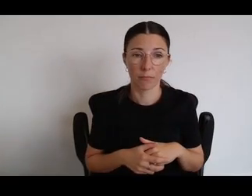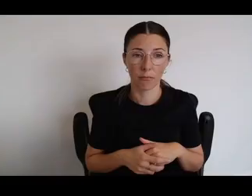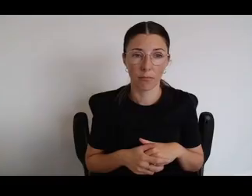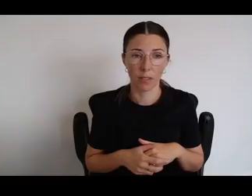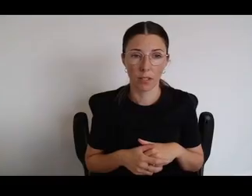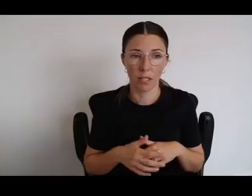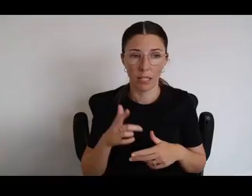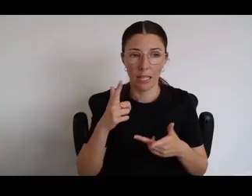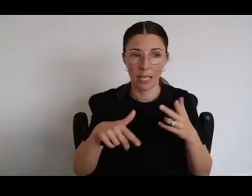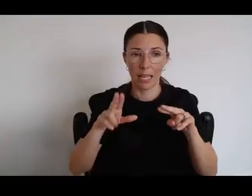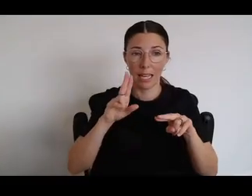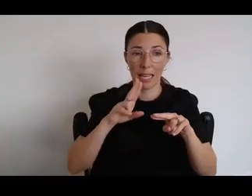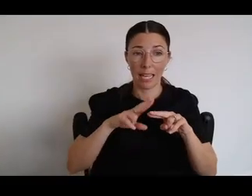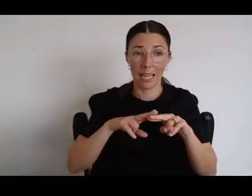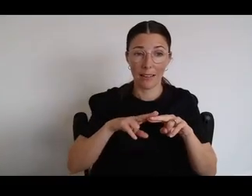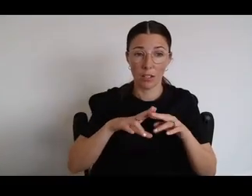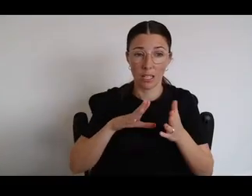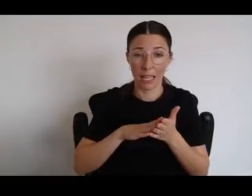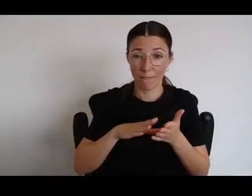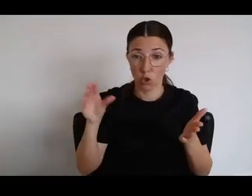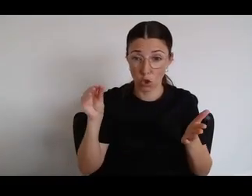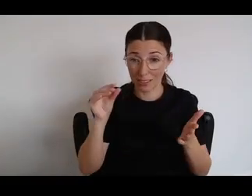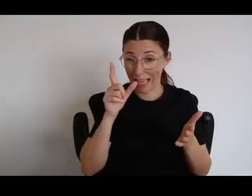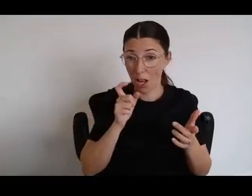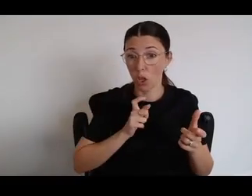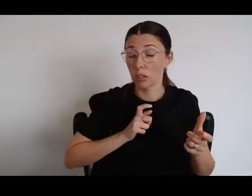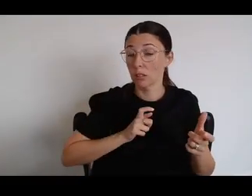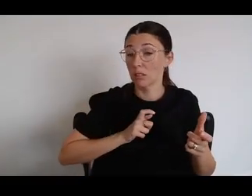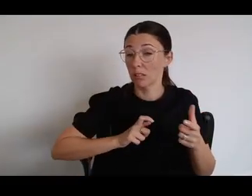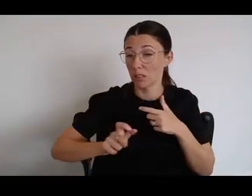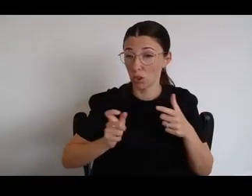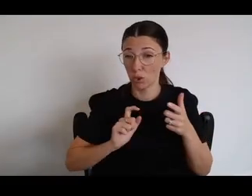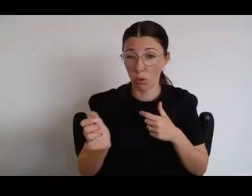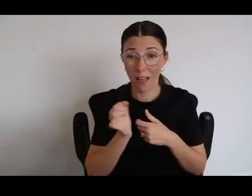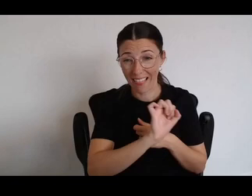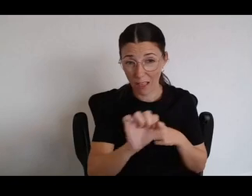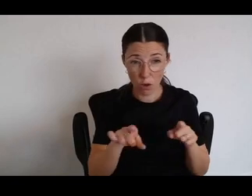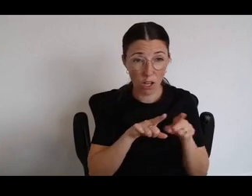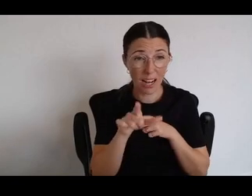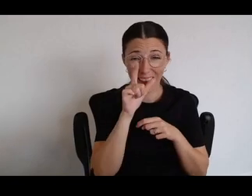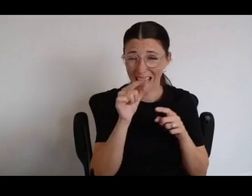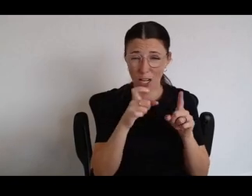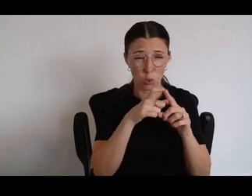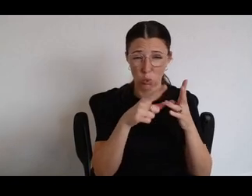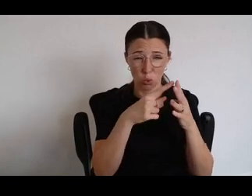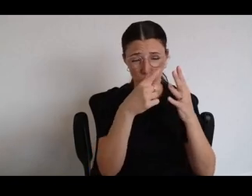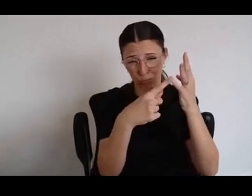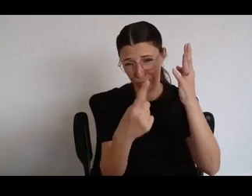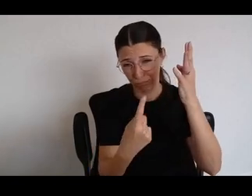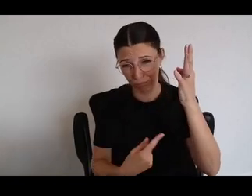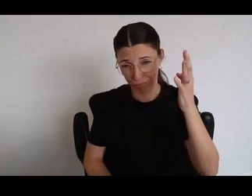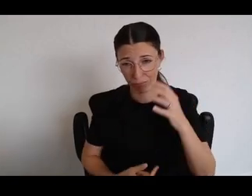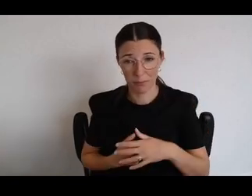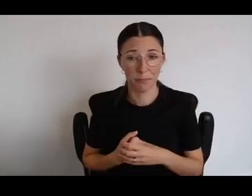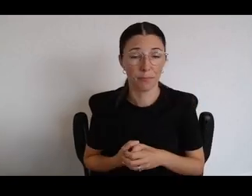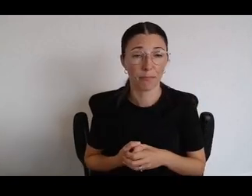If students can take learning into their own hands, they can do all types of things, and in doing so, they're